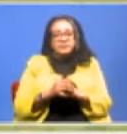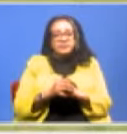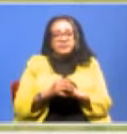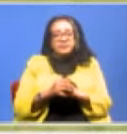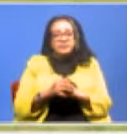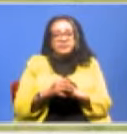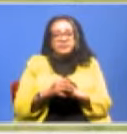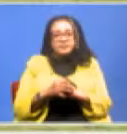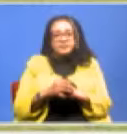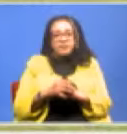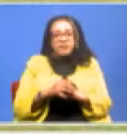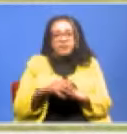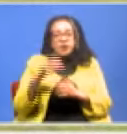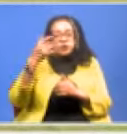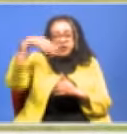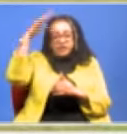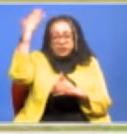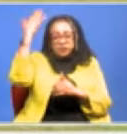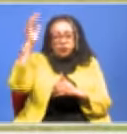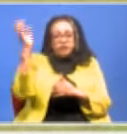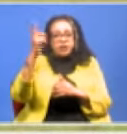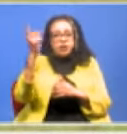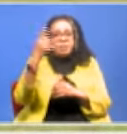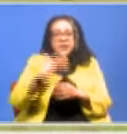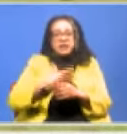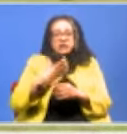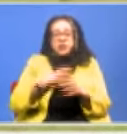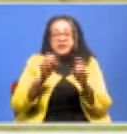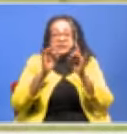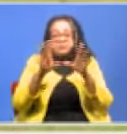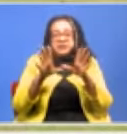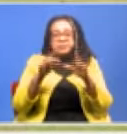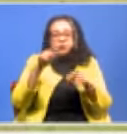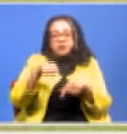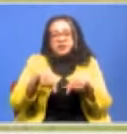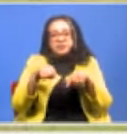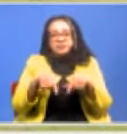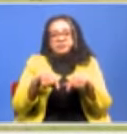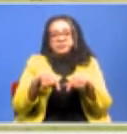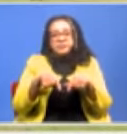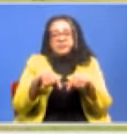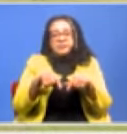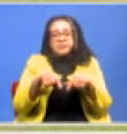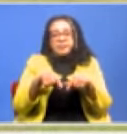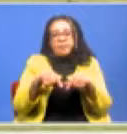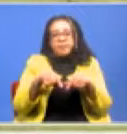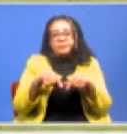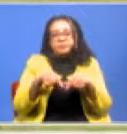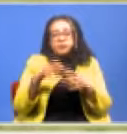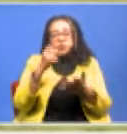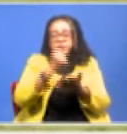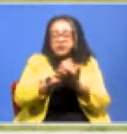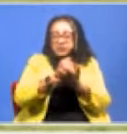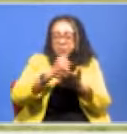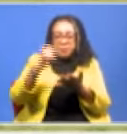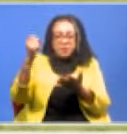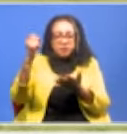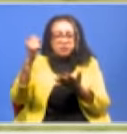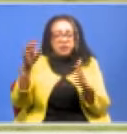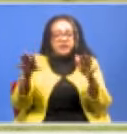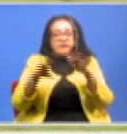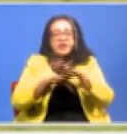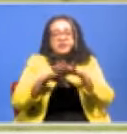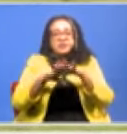The University of Nairobi Council at its meeting today resolved to suspend the Vice